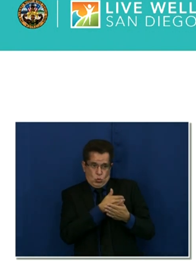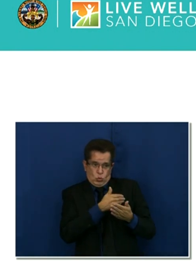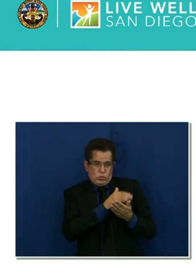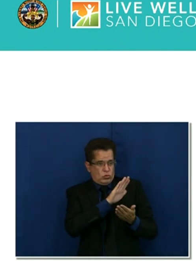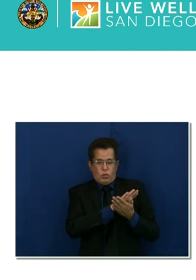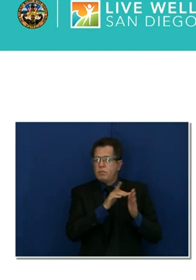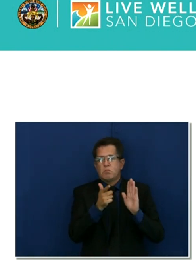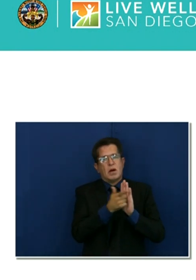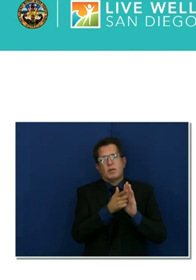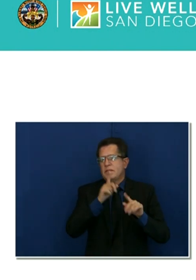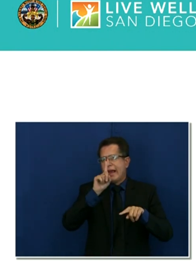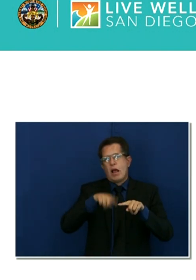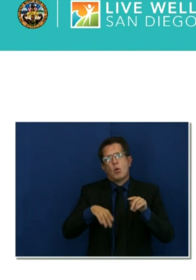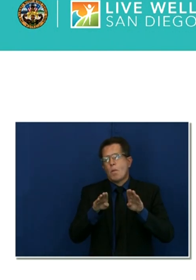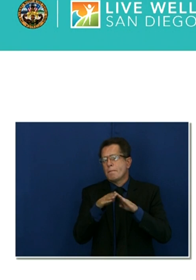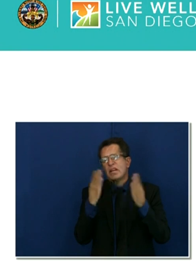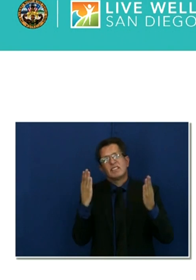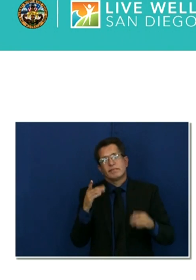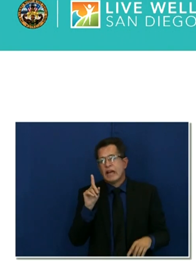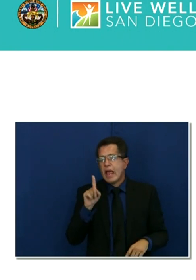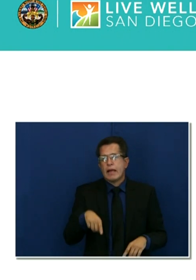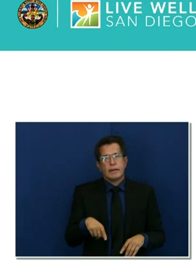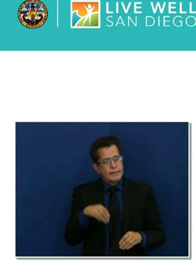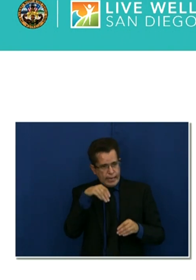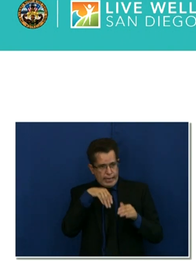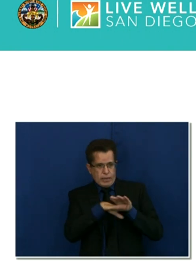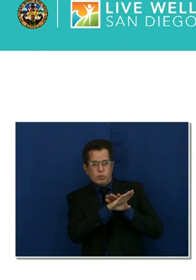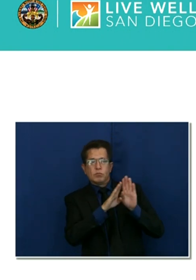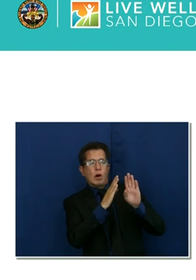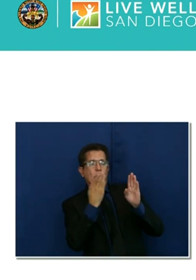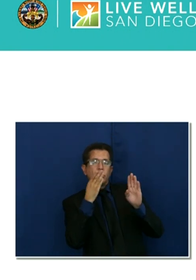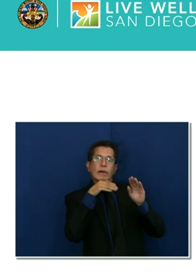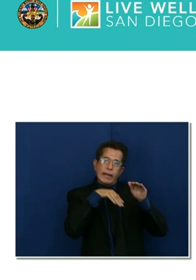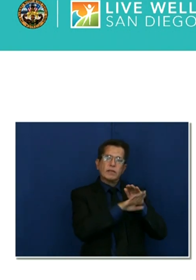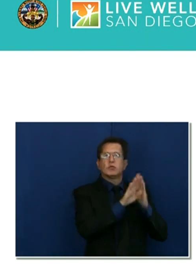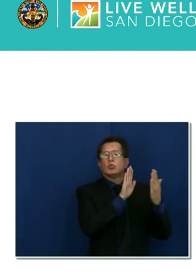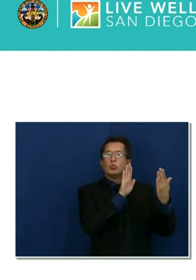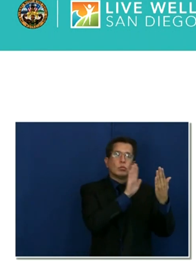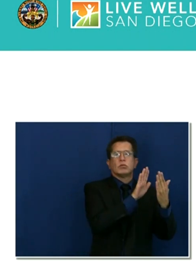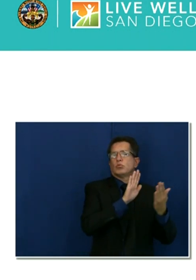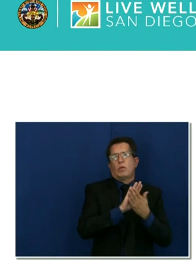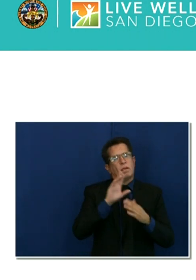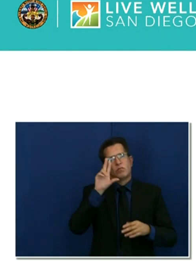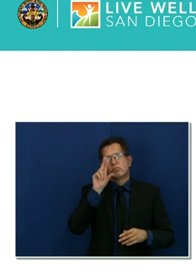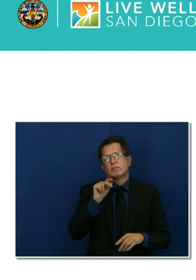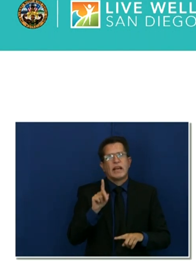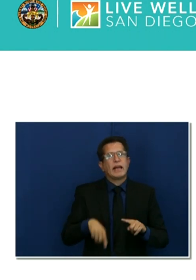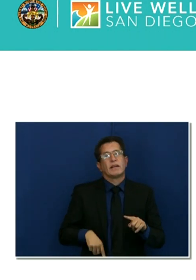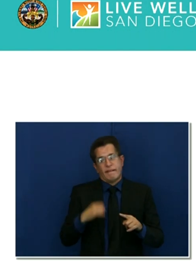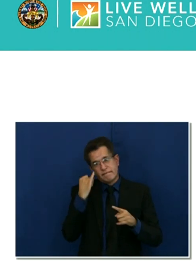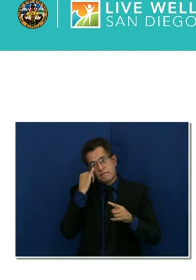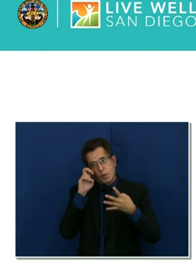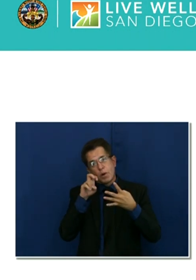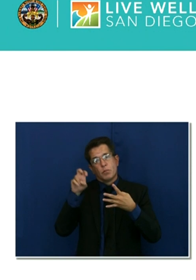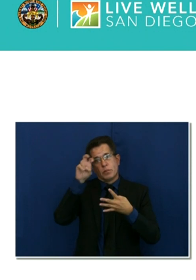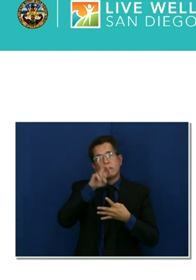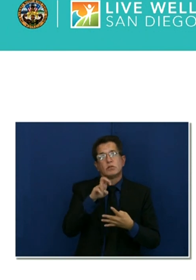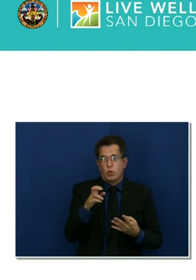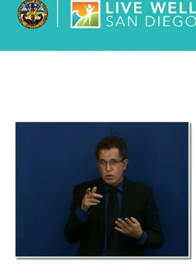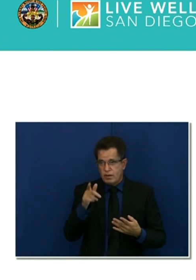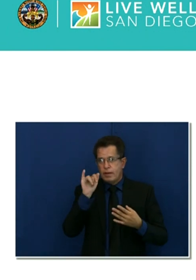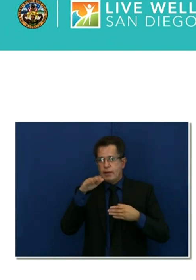schools could open for in-person learning. In this next slide, this basically gives you